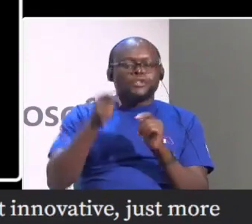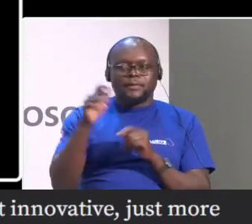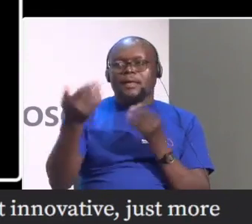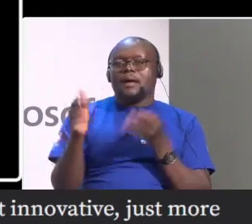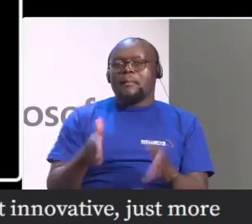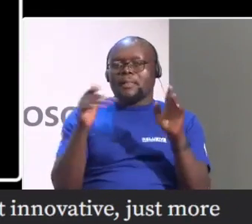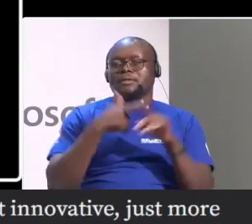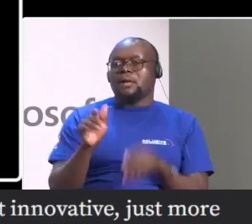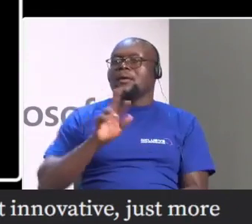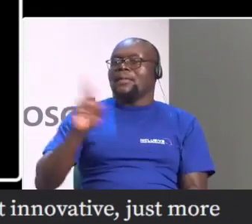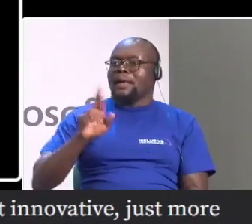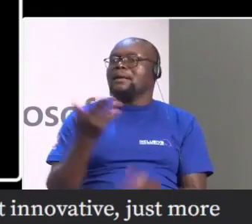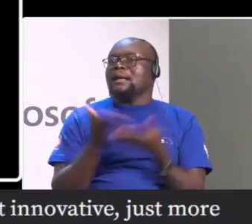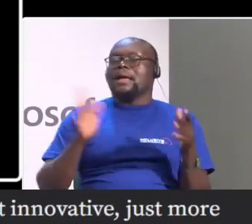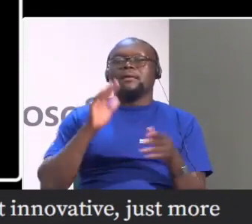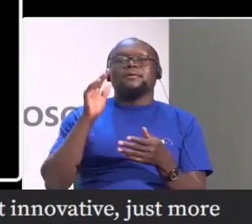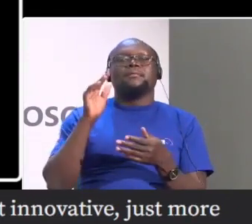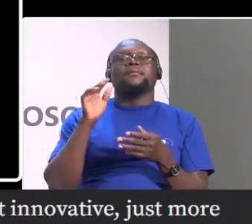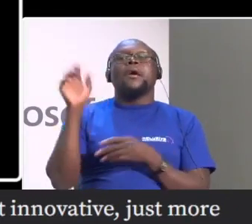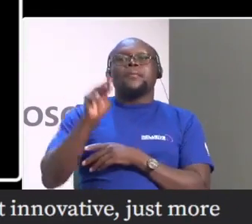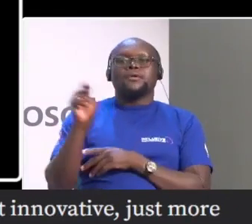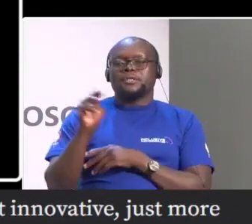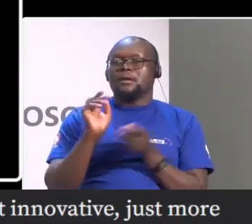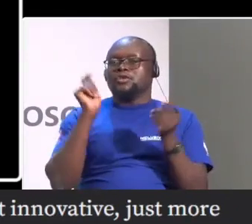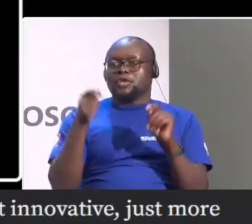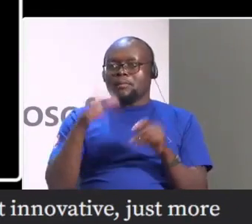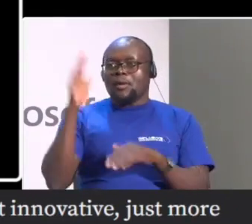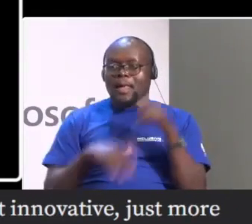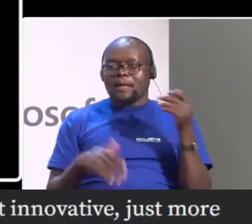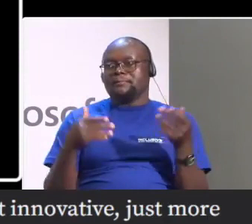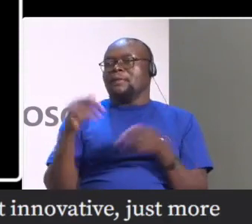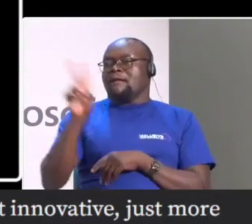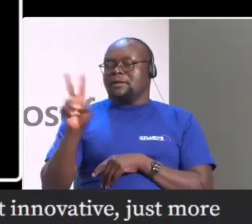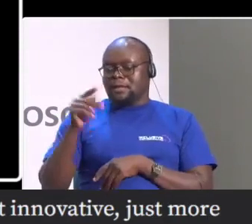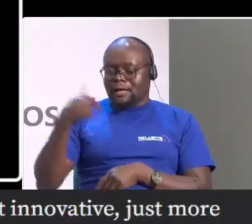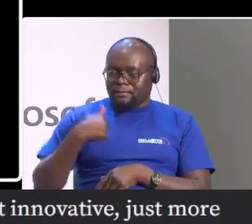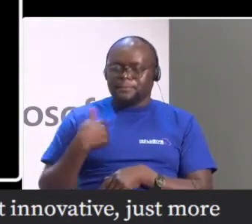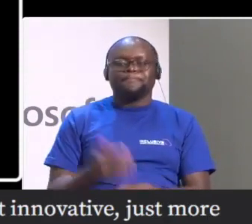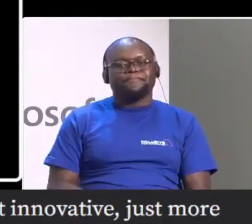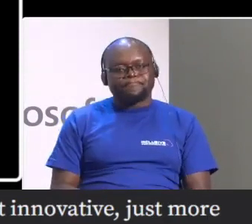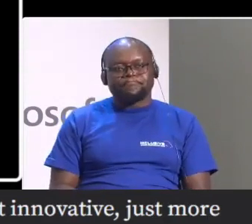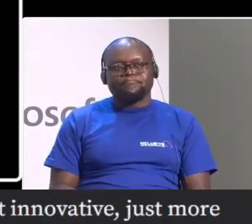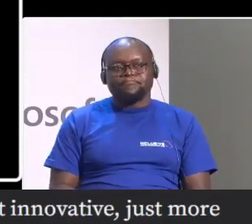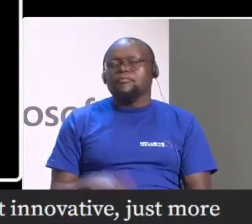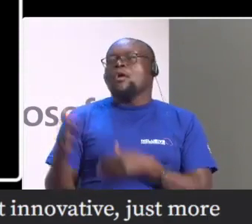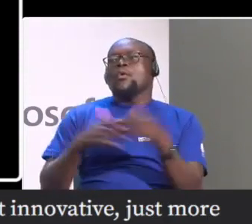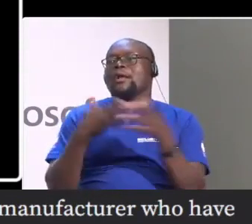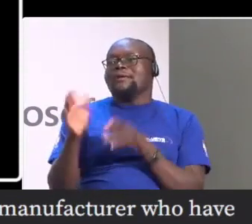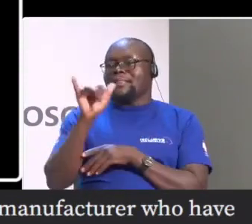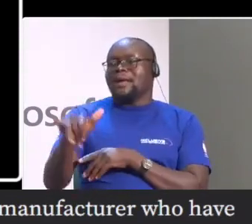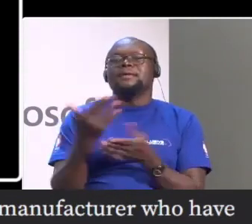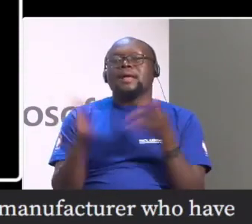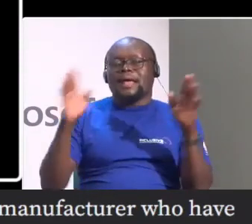the right is any museum, modern art, Victoria and Albert Museum, whatever it is. It's